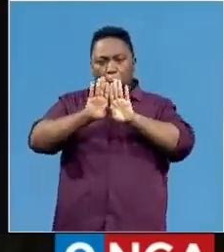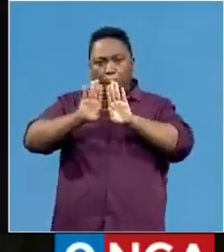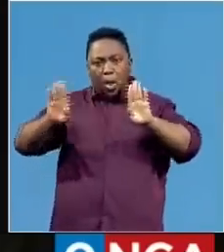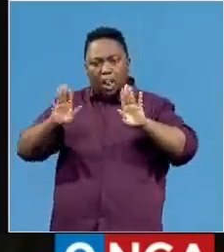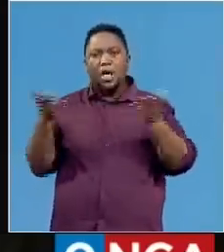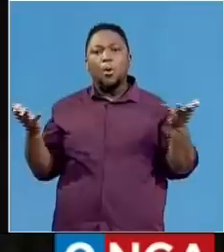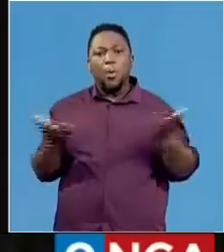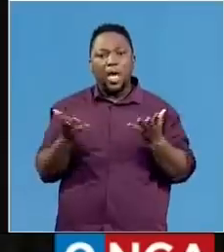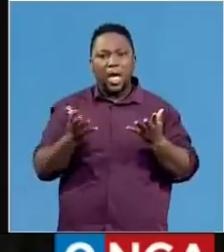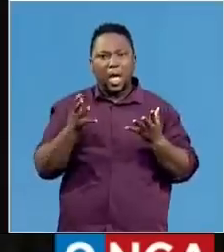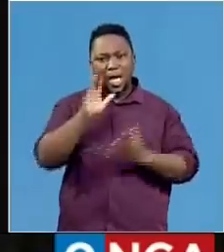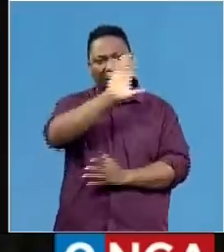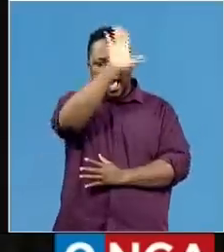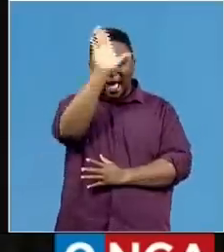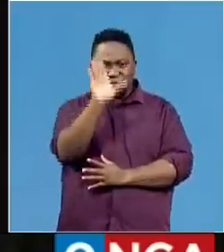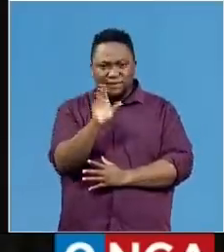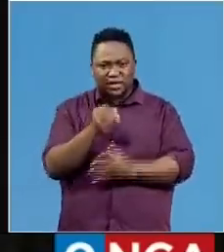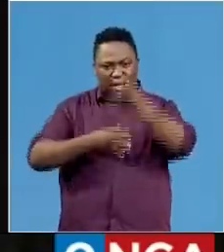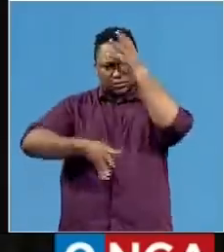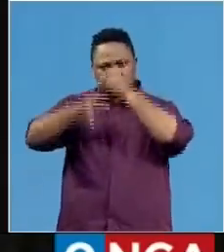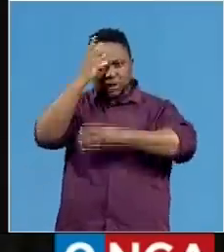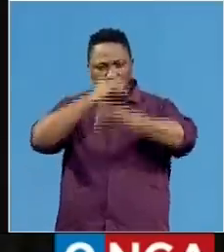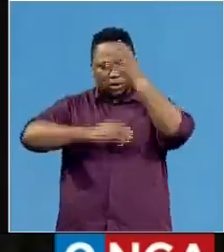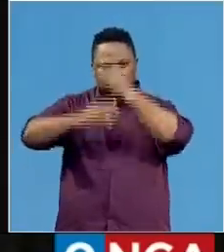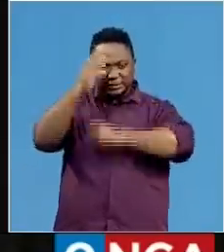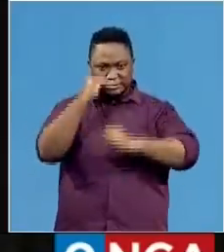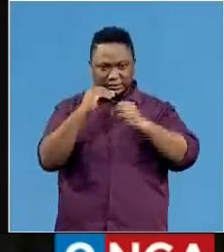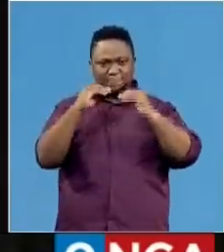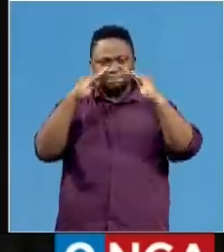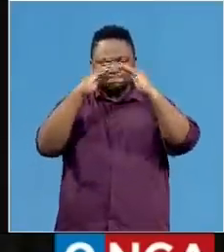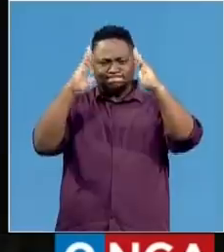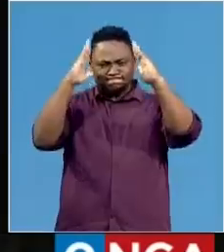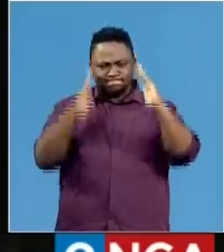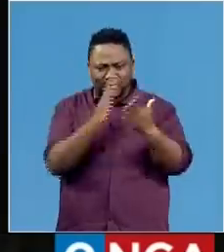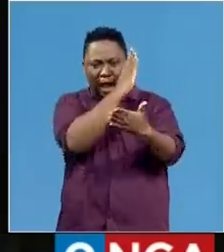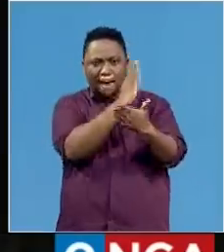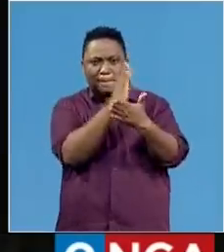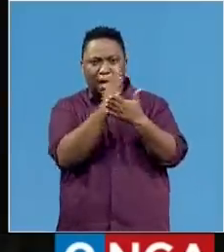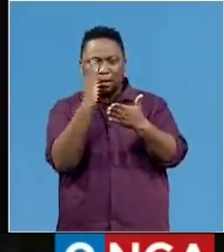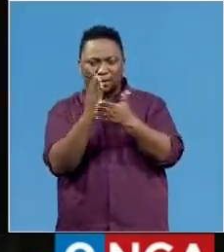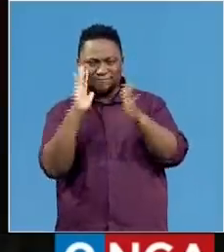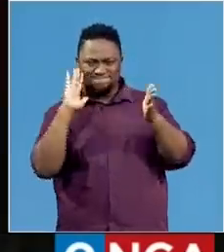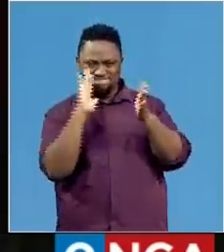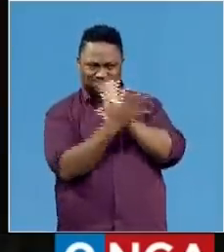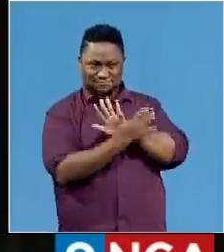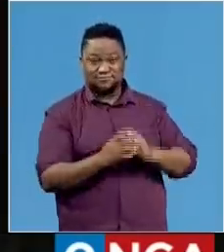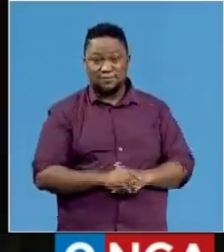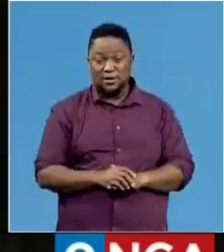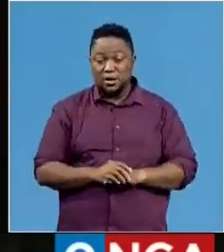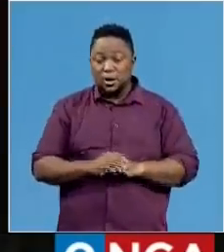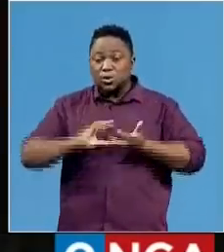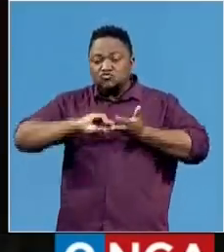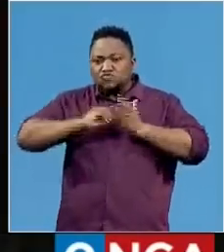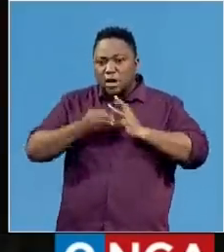Studies Library that Mario is showing you. As you can see, this firefighting effort is far from over.